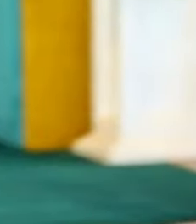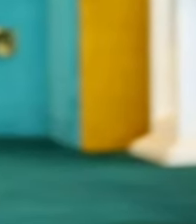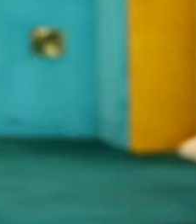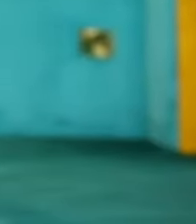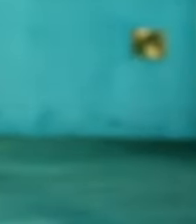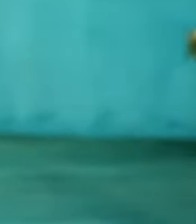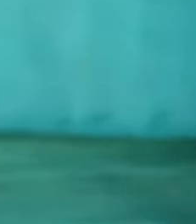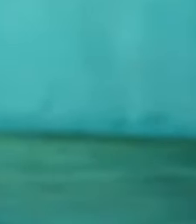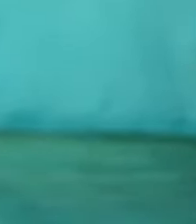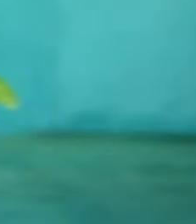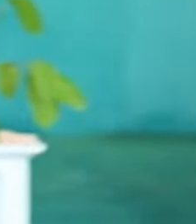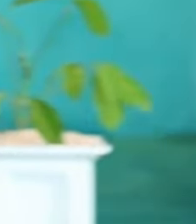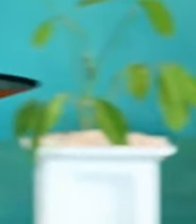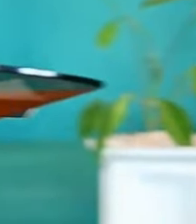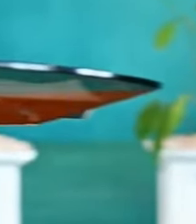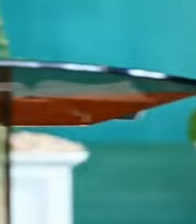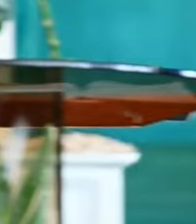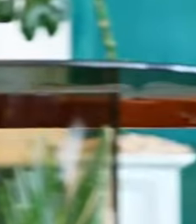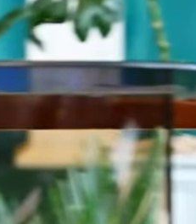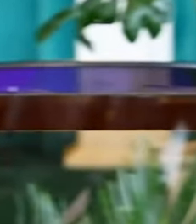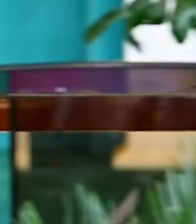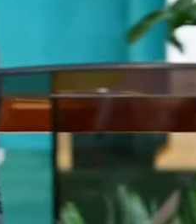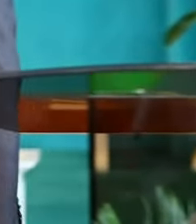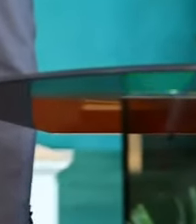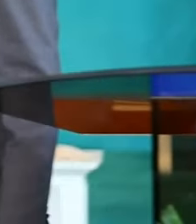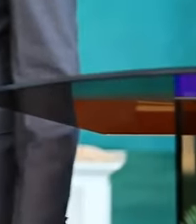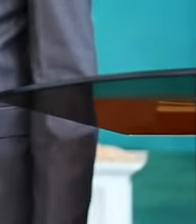he can take our place and heal us.